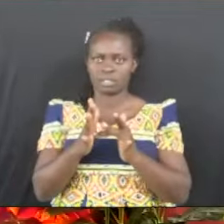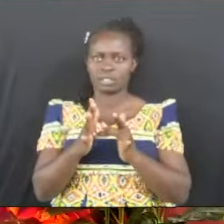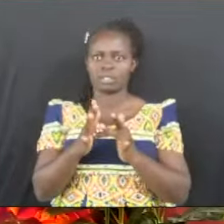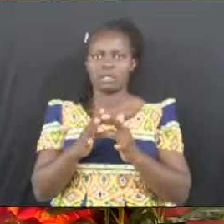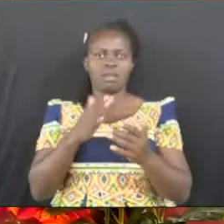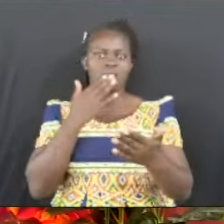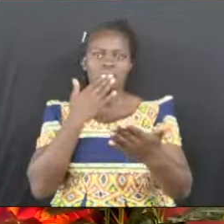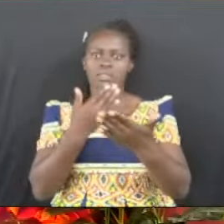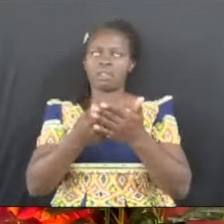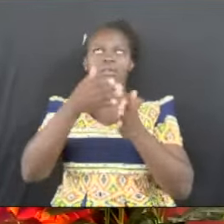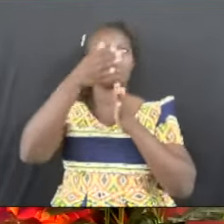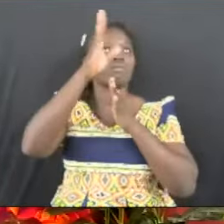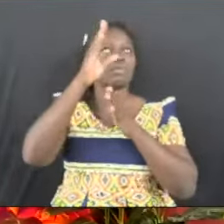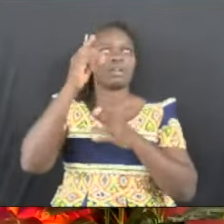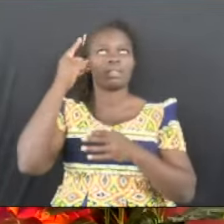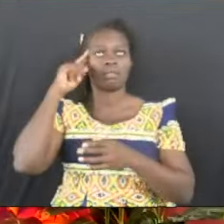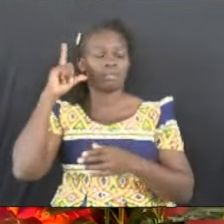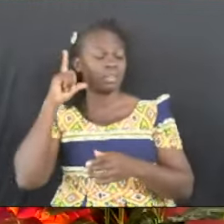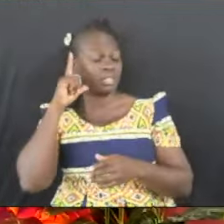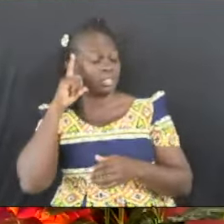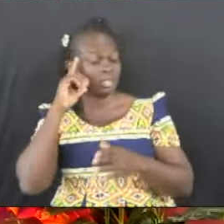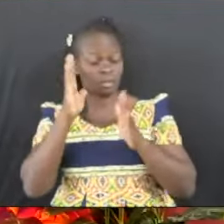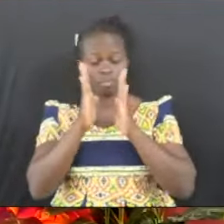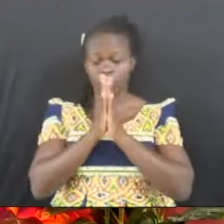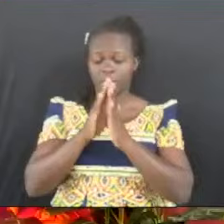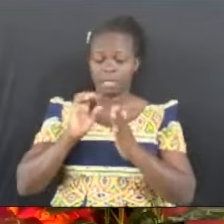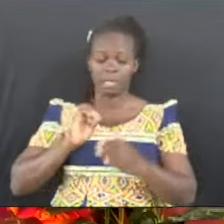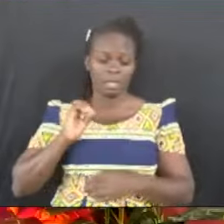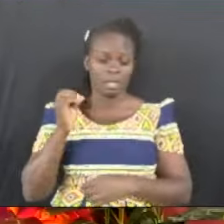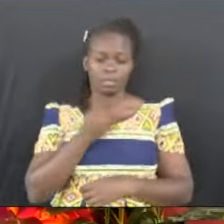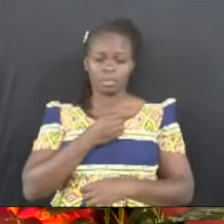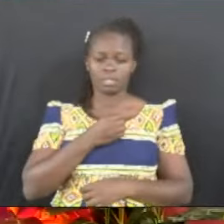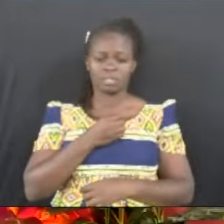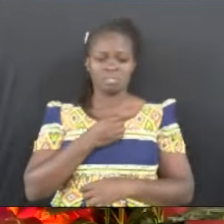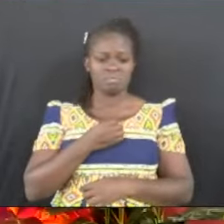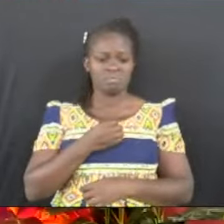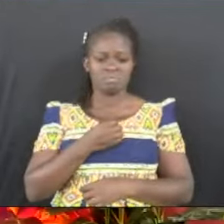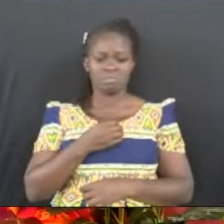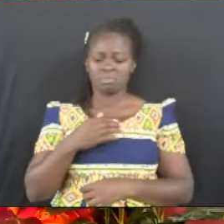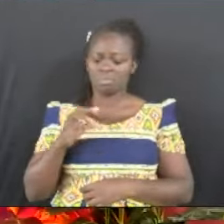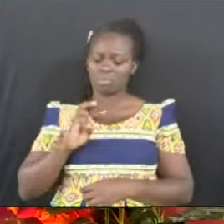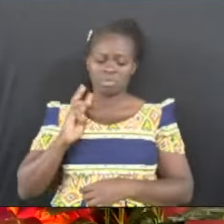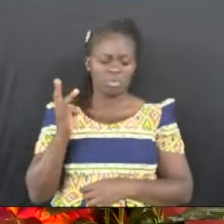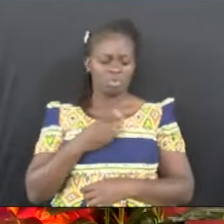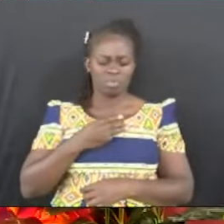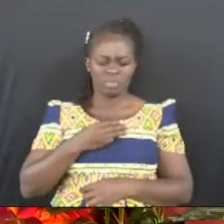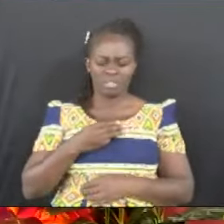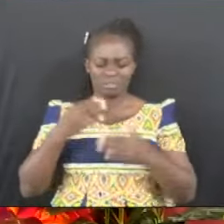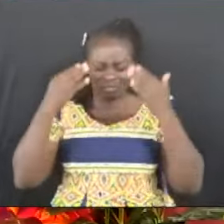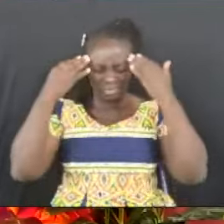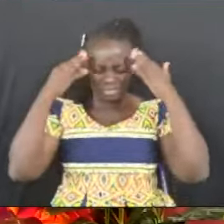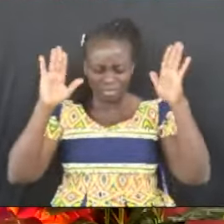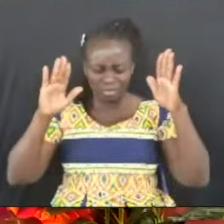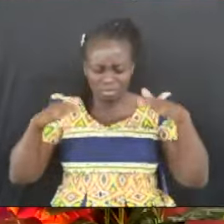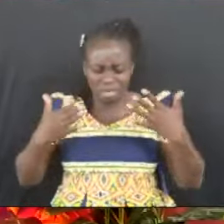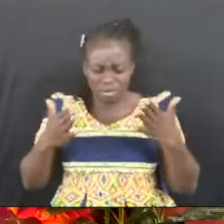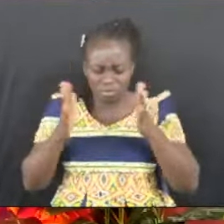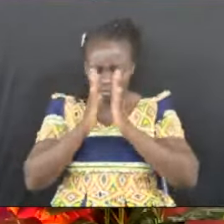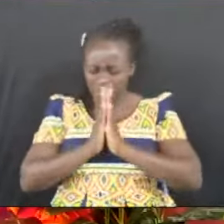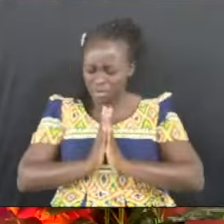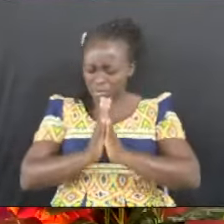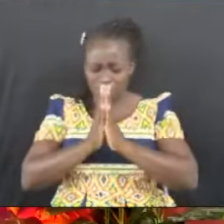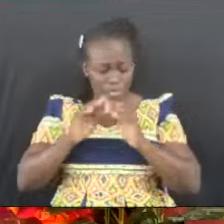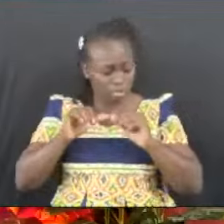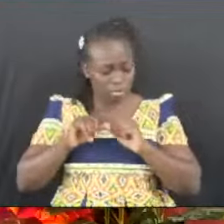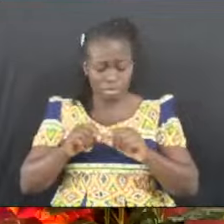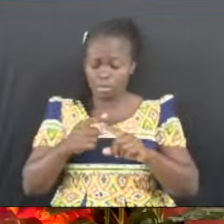Thank you, Father, for hearing our prayer. We don't know how to pray clearly enough, but as you promised, the Spirit